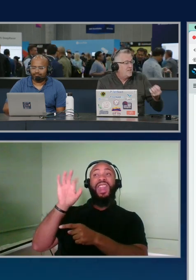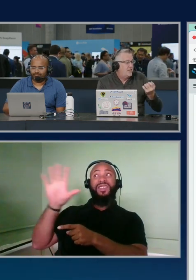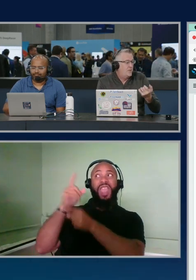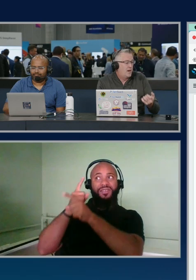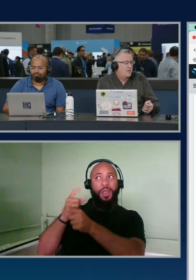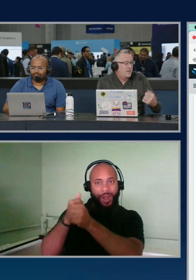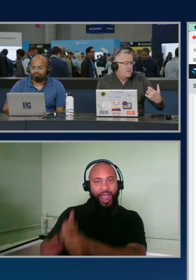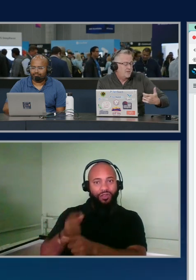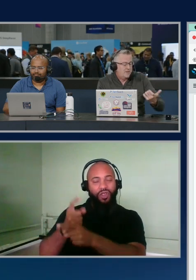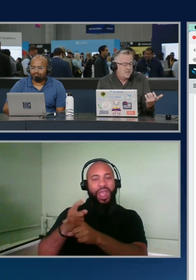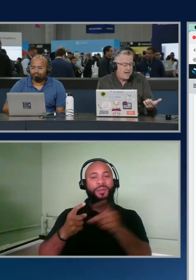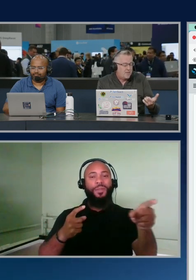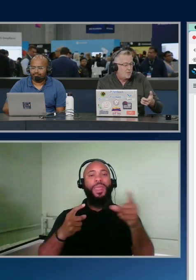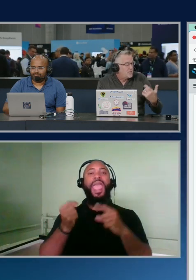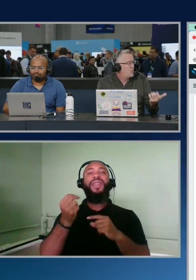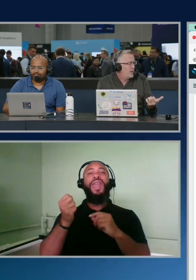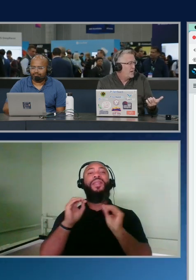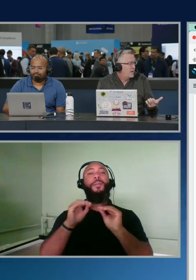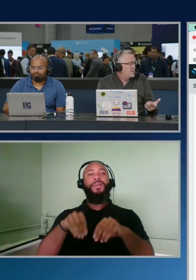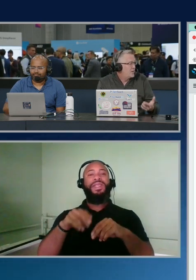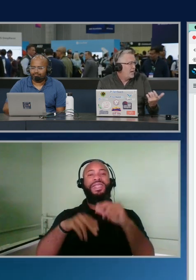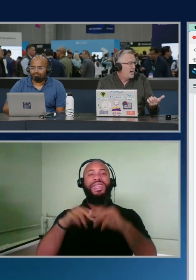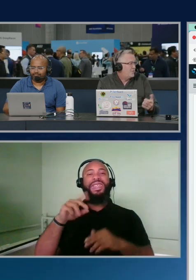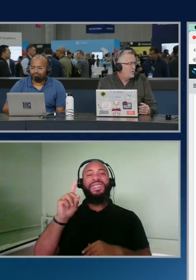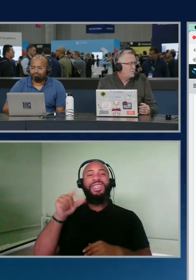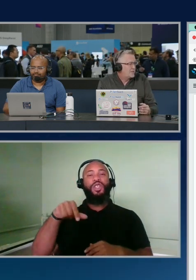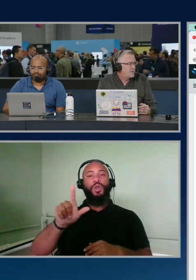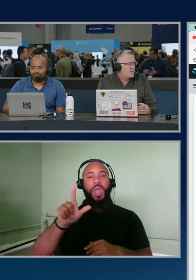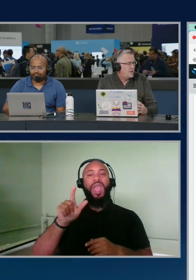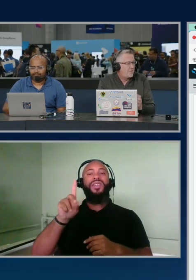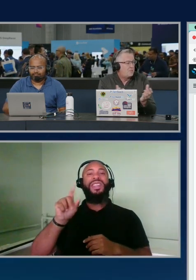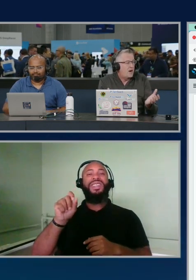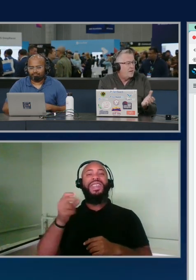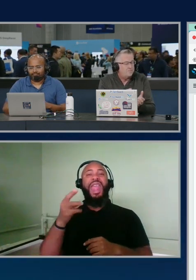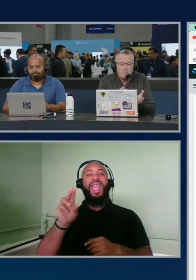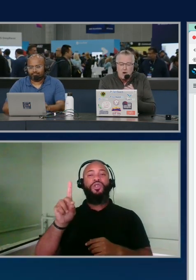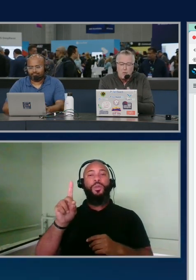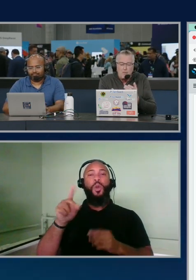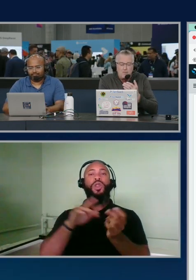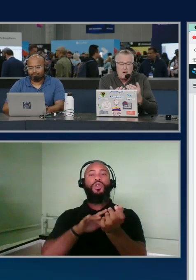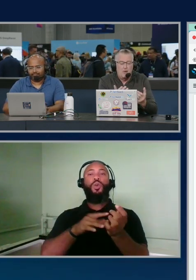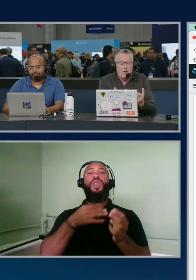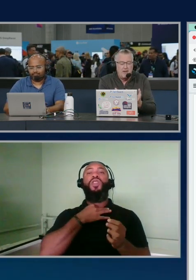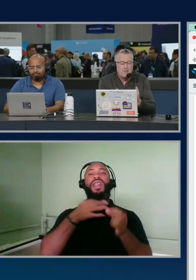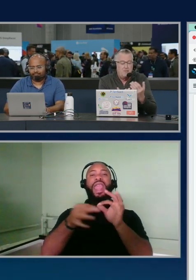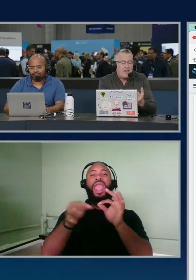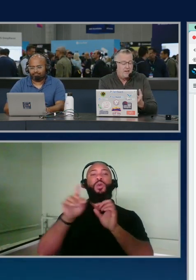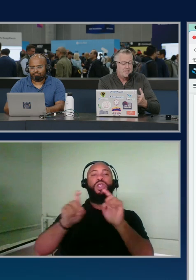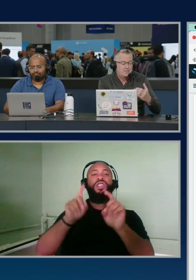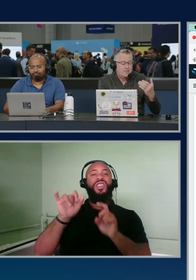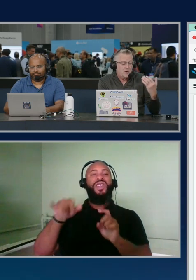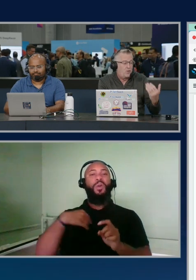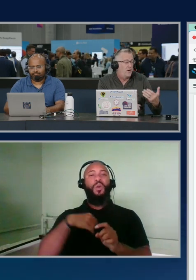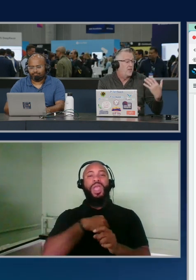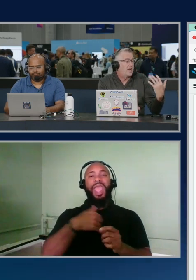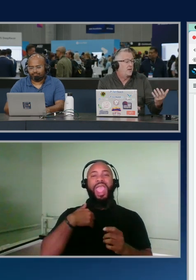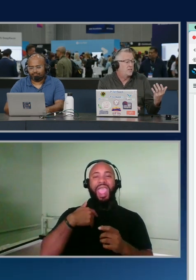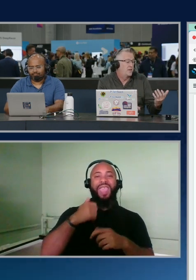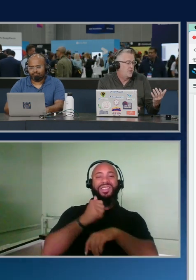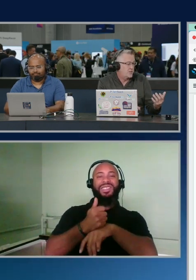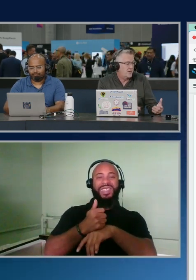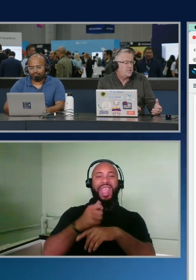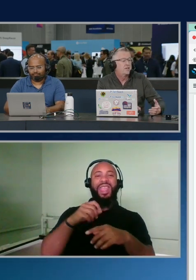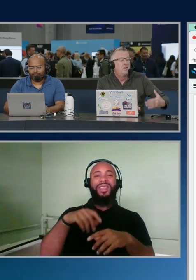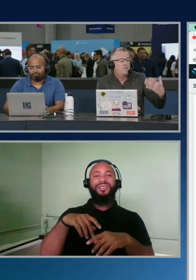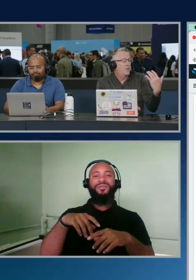built-in DQL, the dashboards query language that we have for OpenSearch. So you have a broad range of mechanisms to query in the language